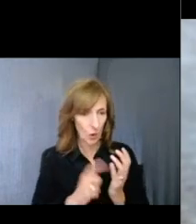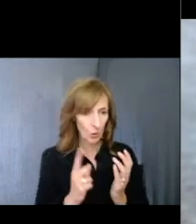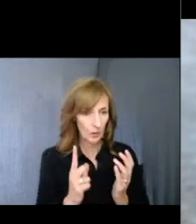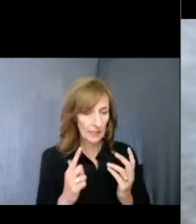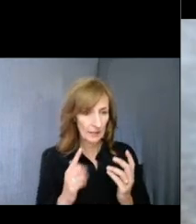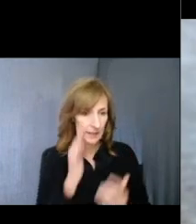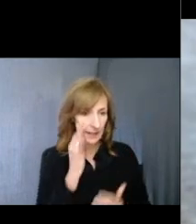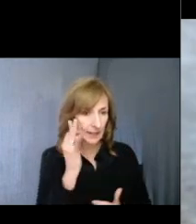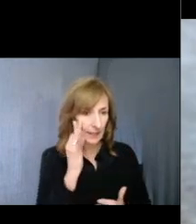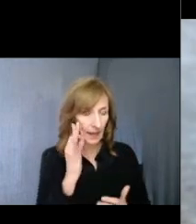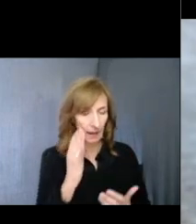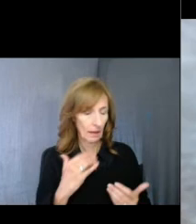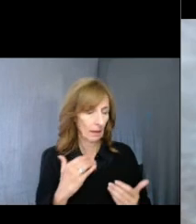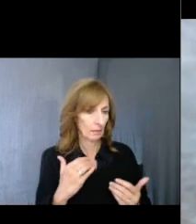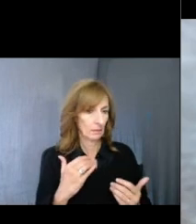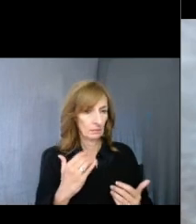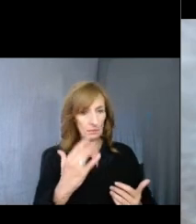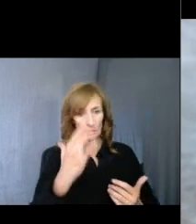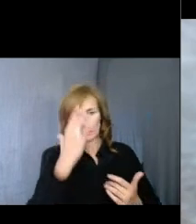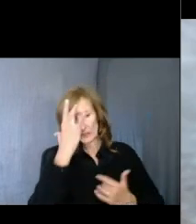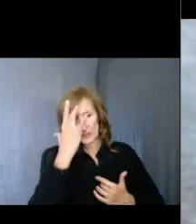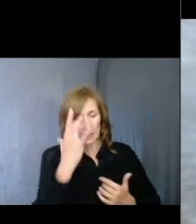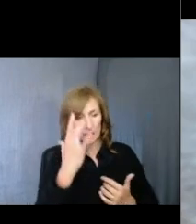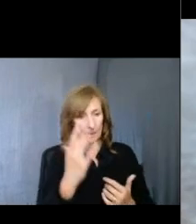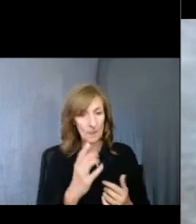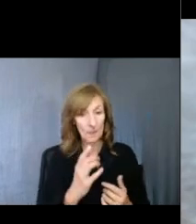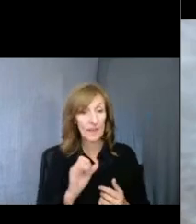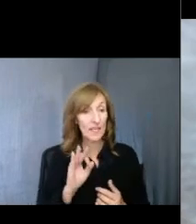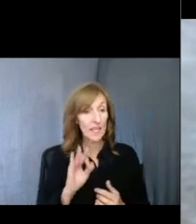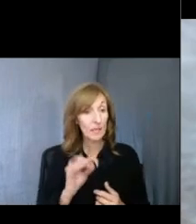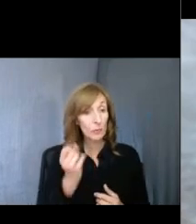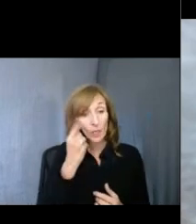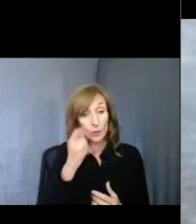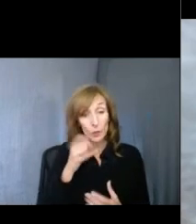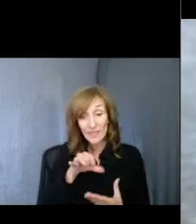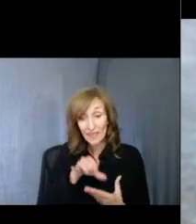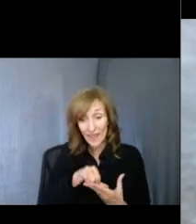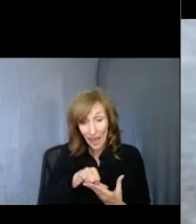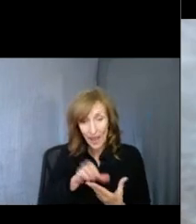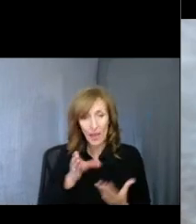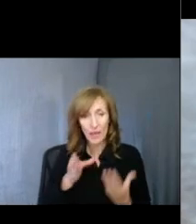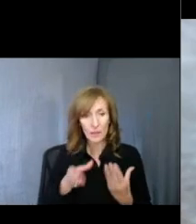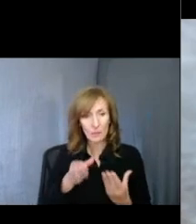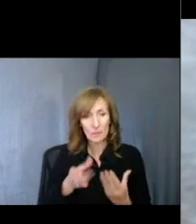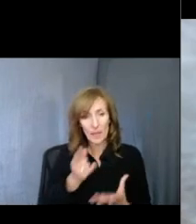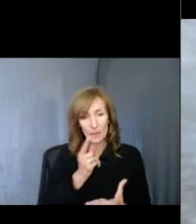understand that process, there hopefully would be therapeutic targets leading